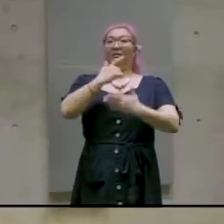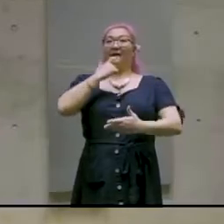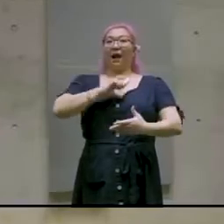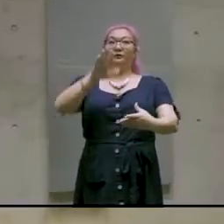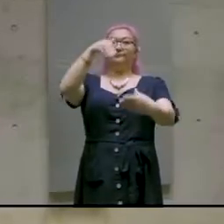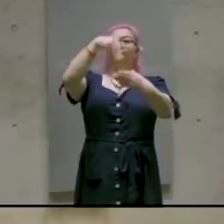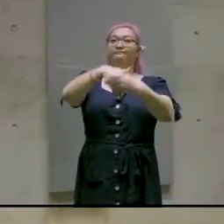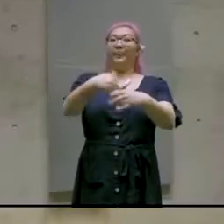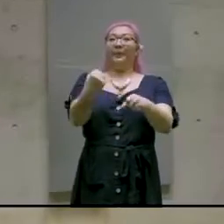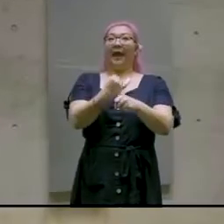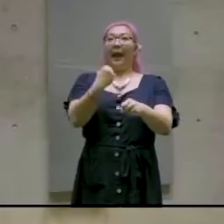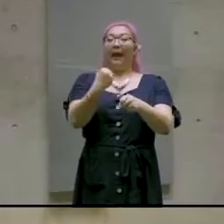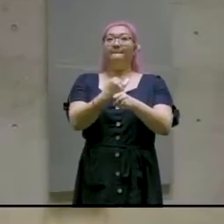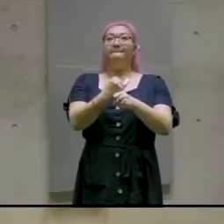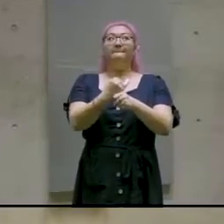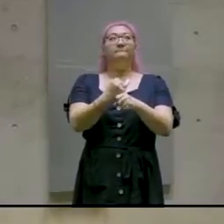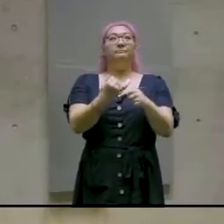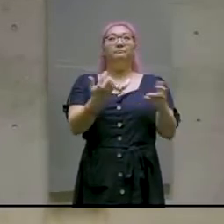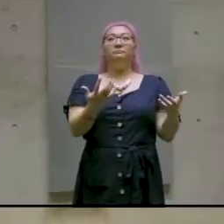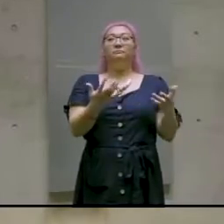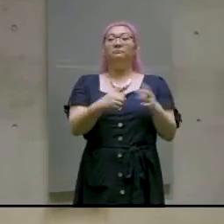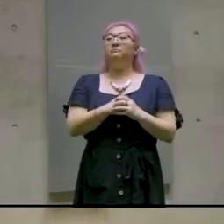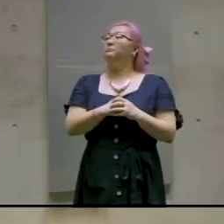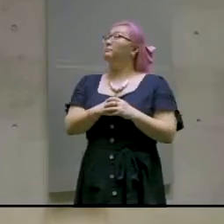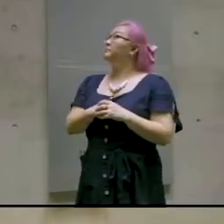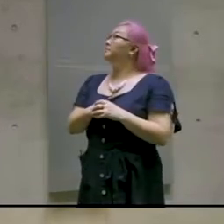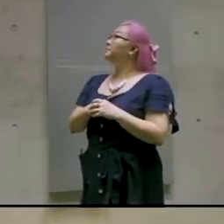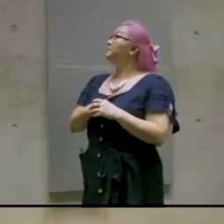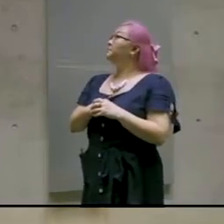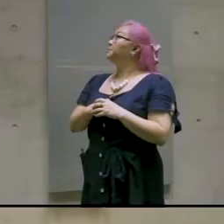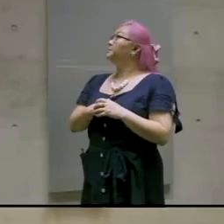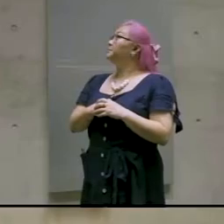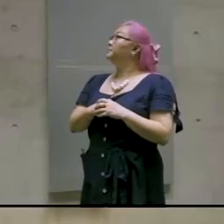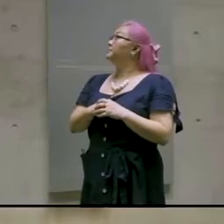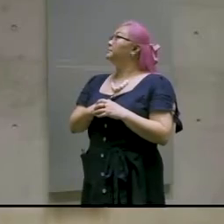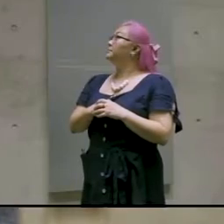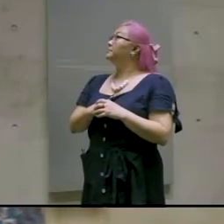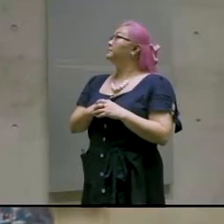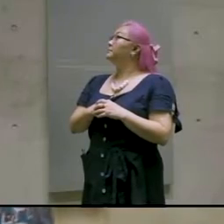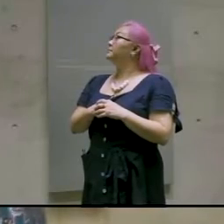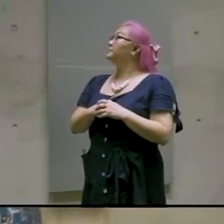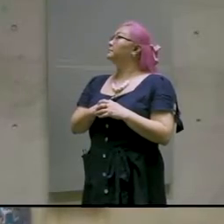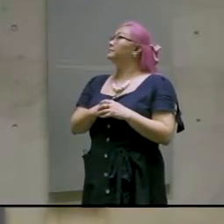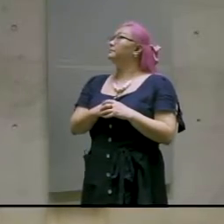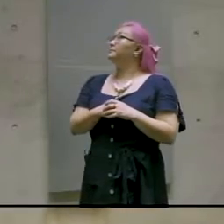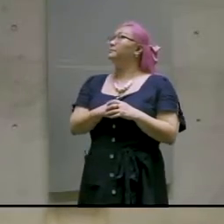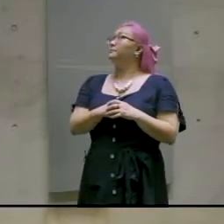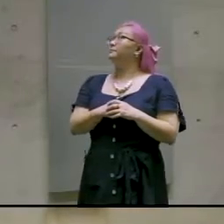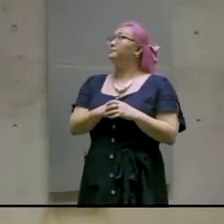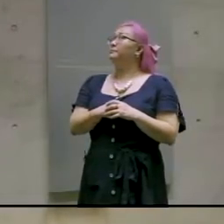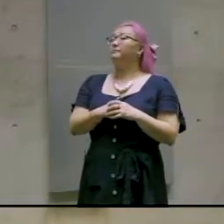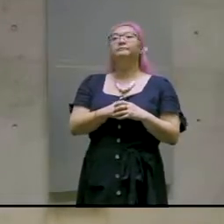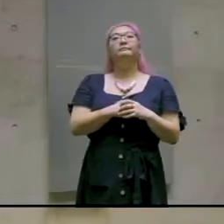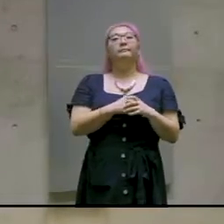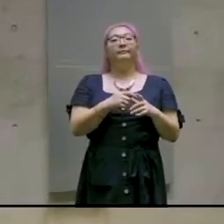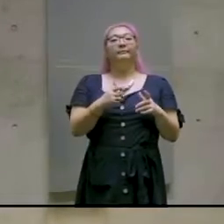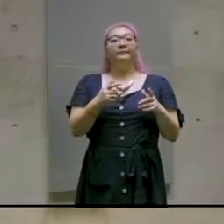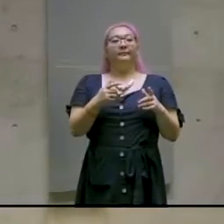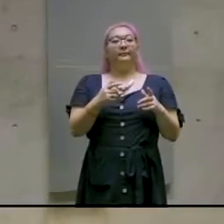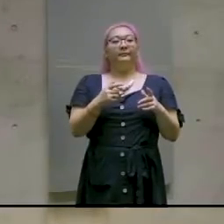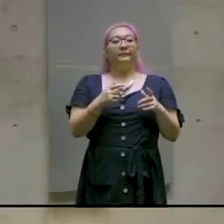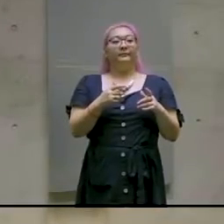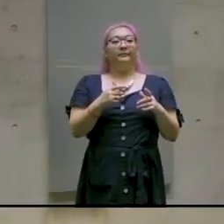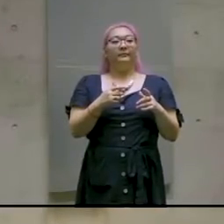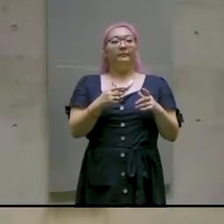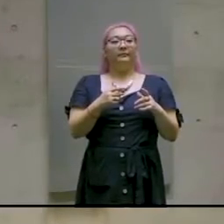distinct personalities bouncing off each other. When we're kind of designing romance scenes in Mask of the Rose, we're considering